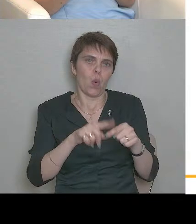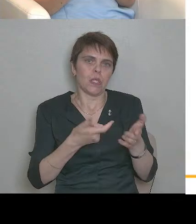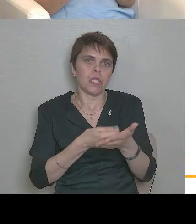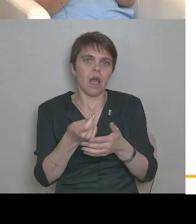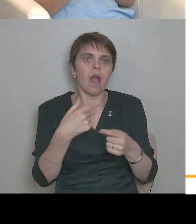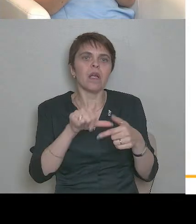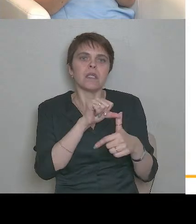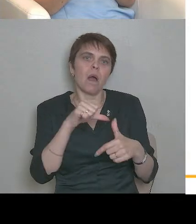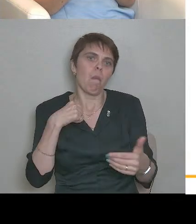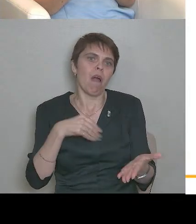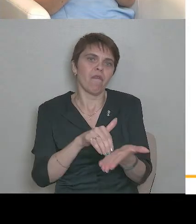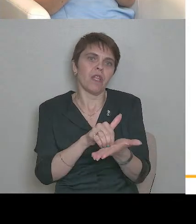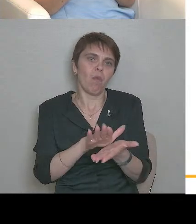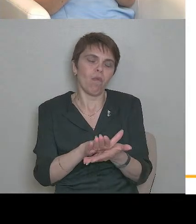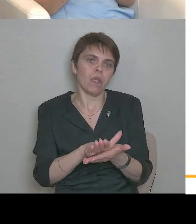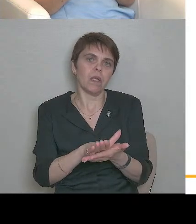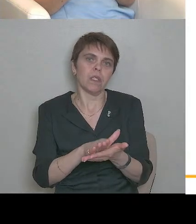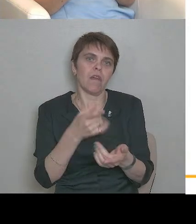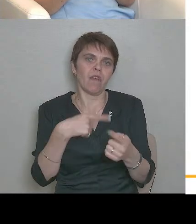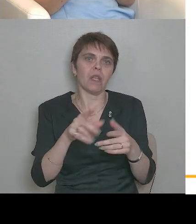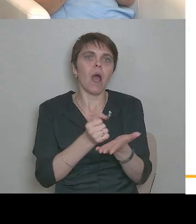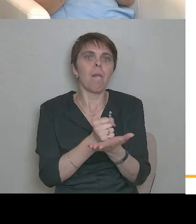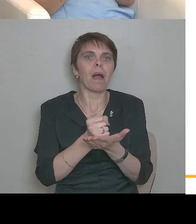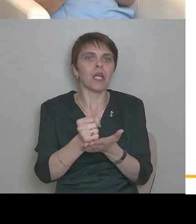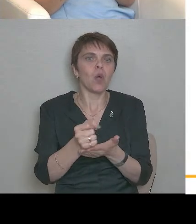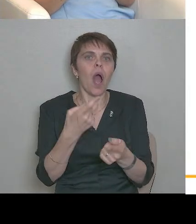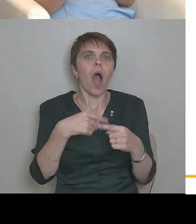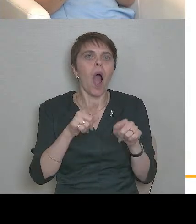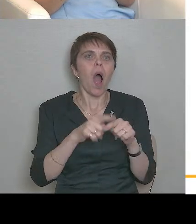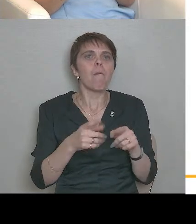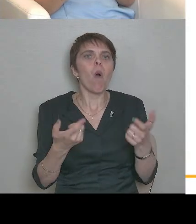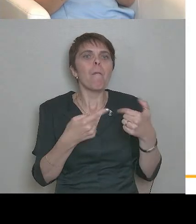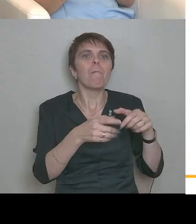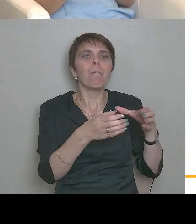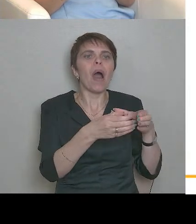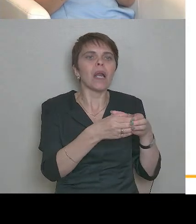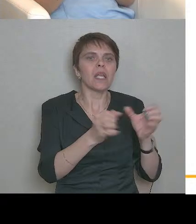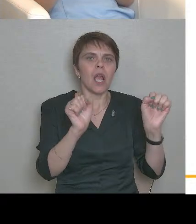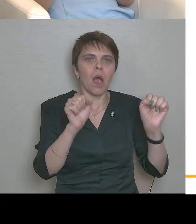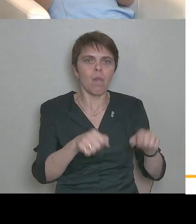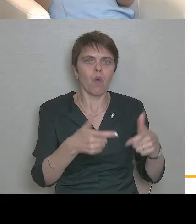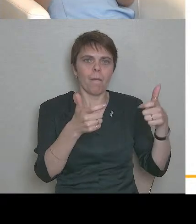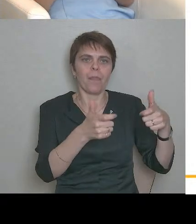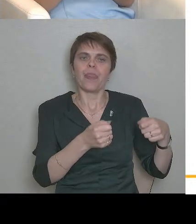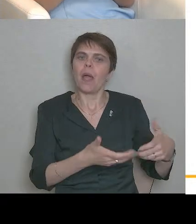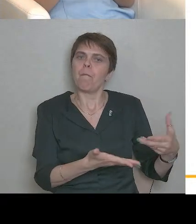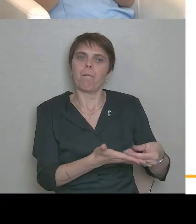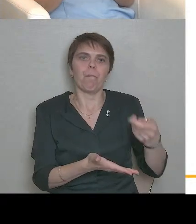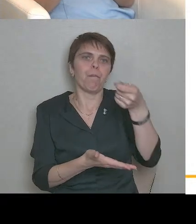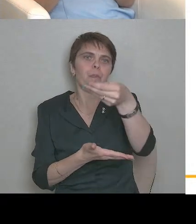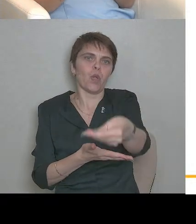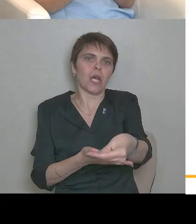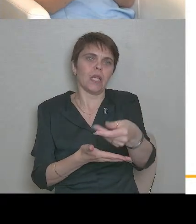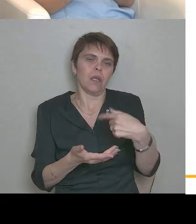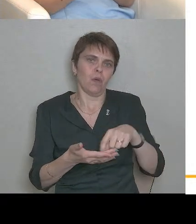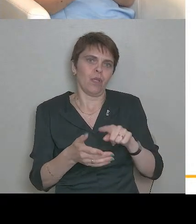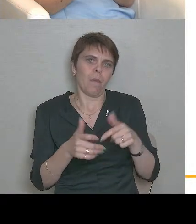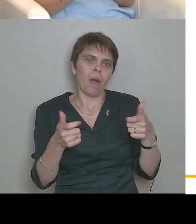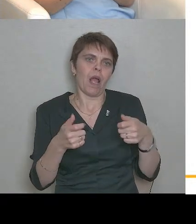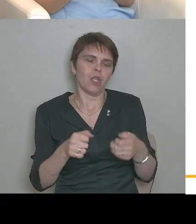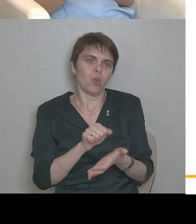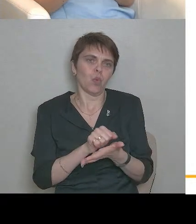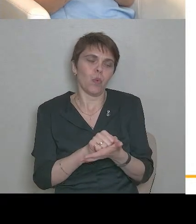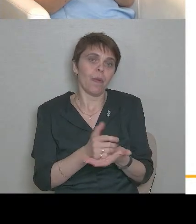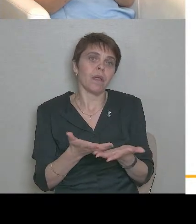an individual can refuse from running, or the party can fail to submit